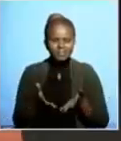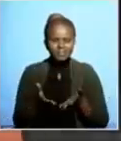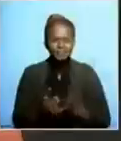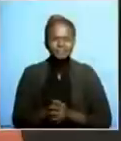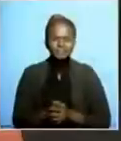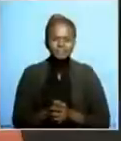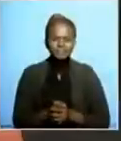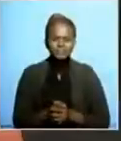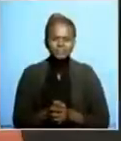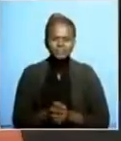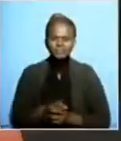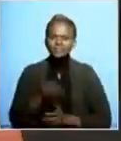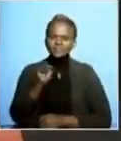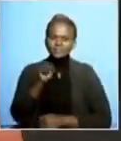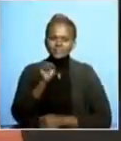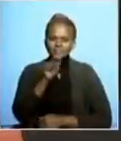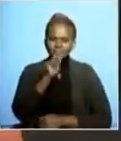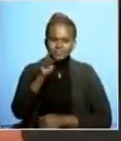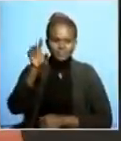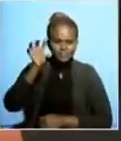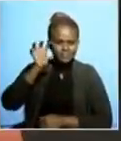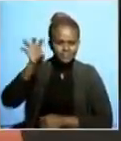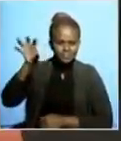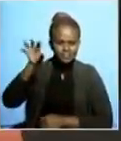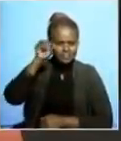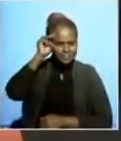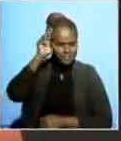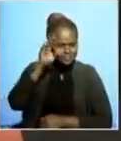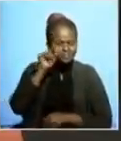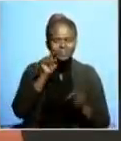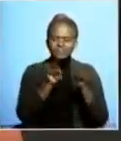and indeed the provincial minister as well,